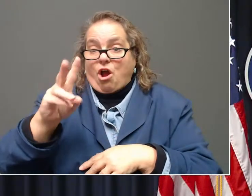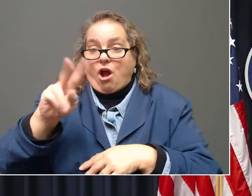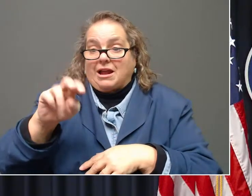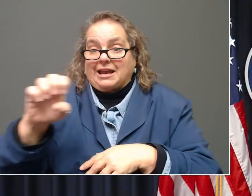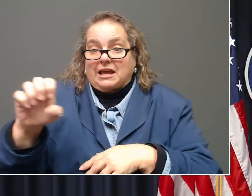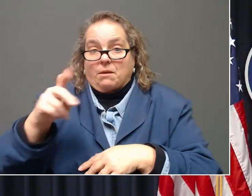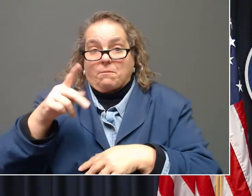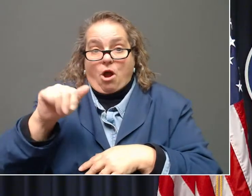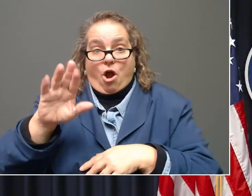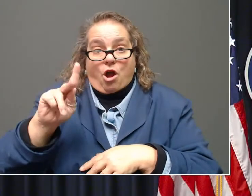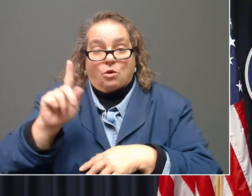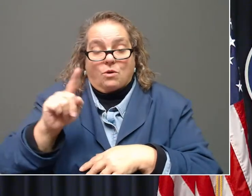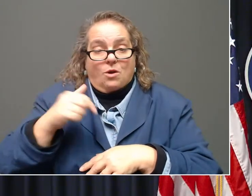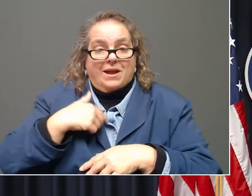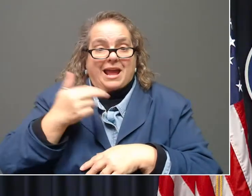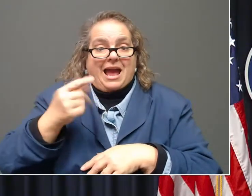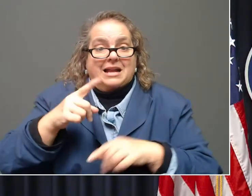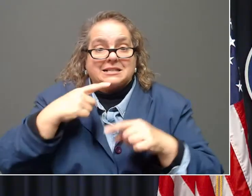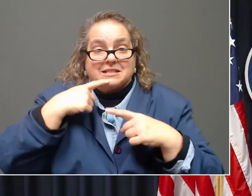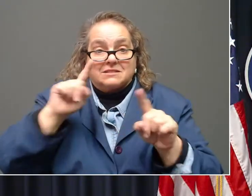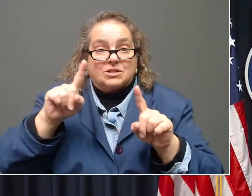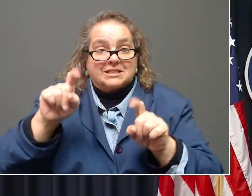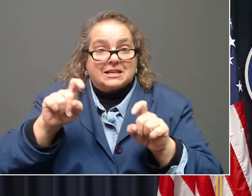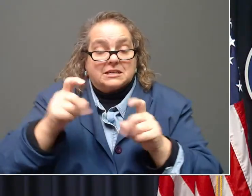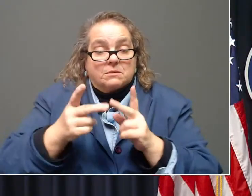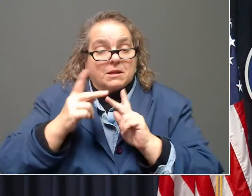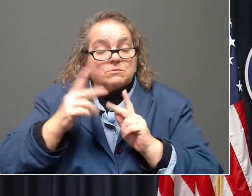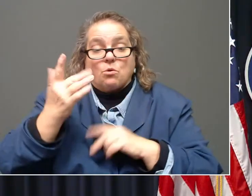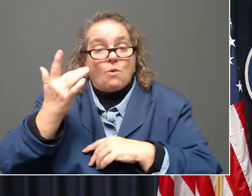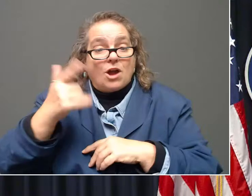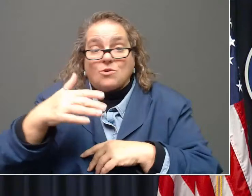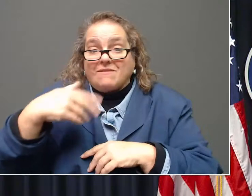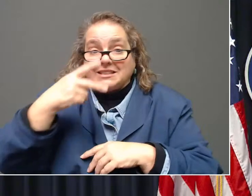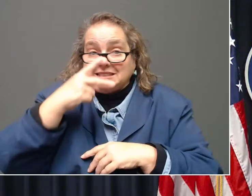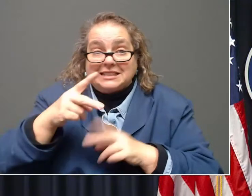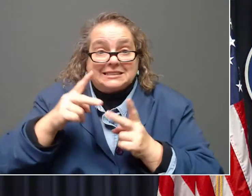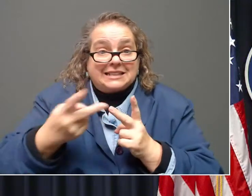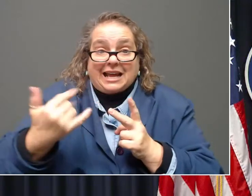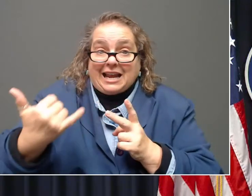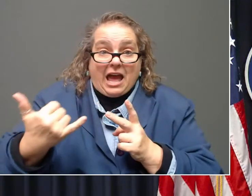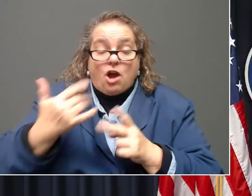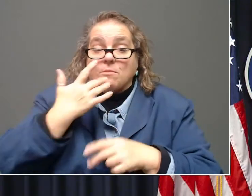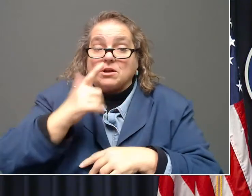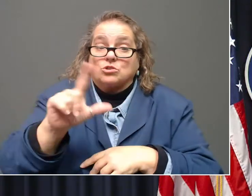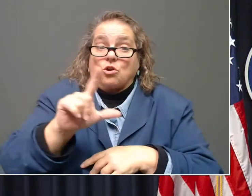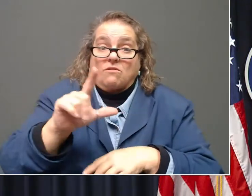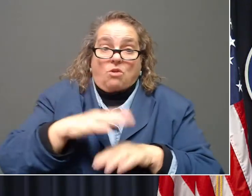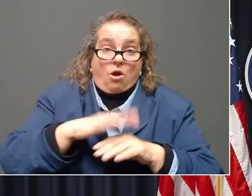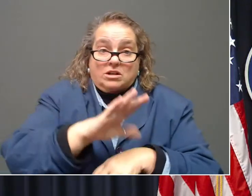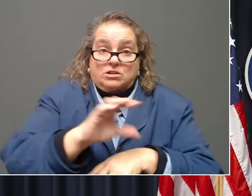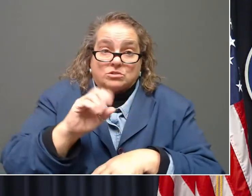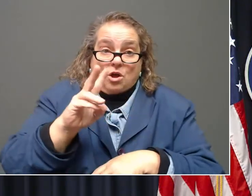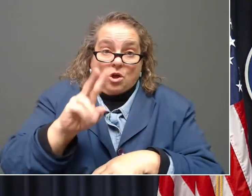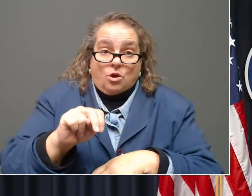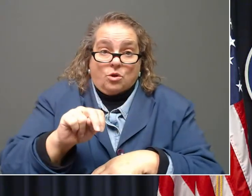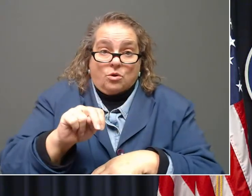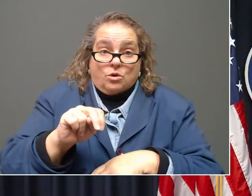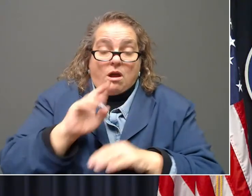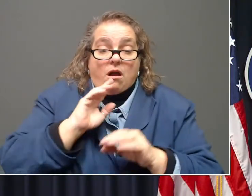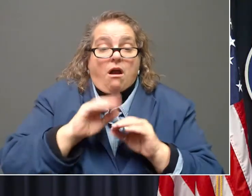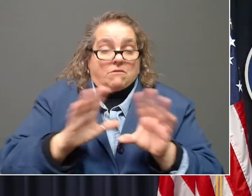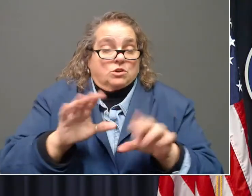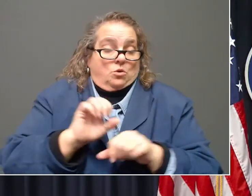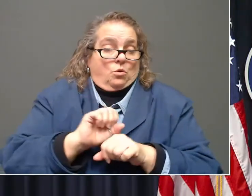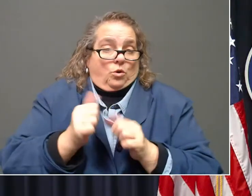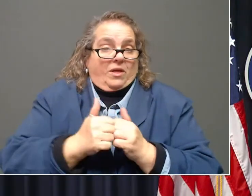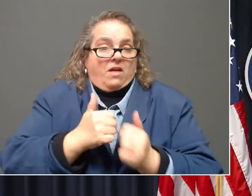the first. Right now in Louisville, the Broadbent Arena site still has capacity that it can add. It's